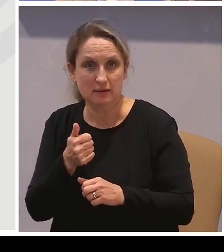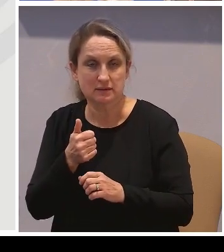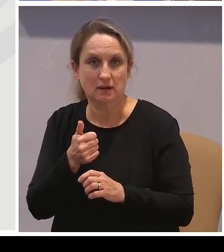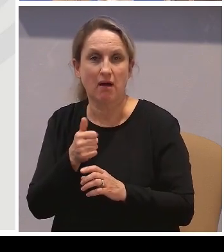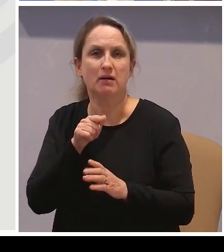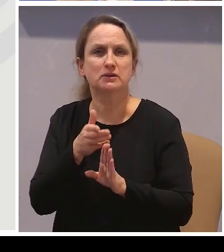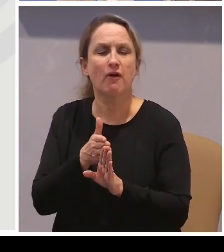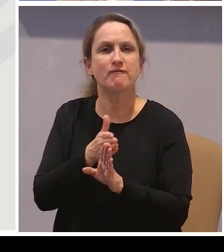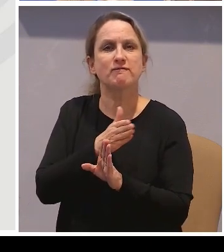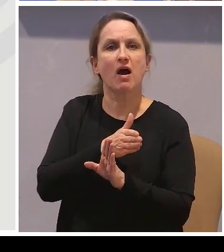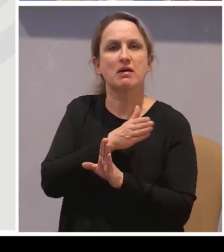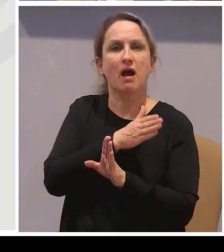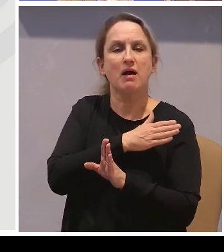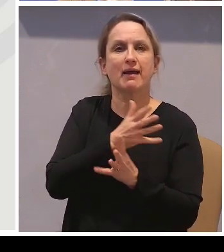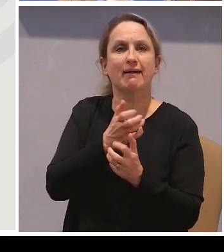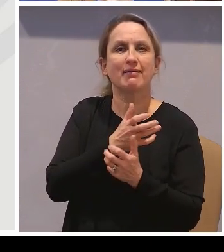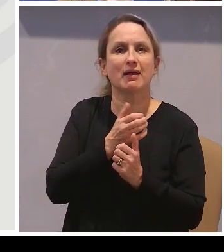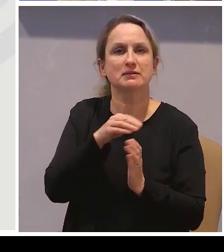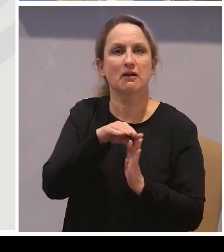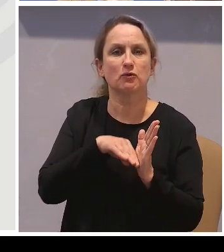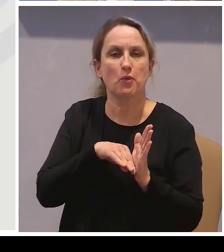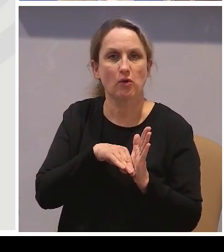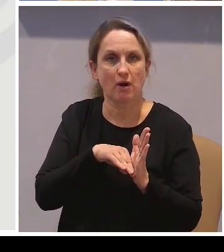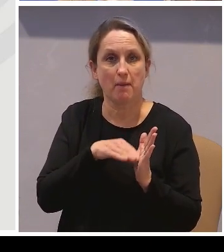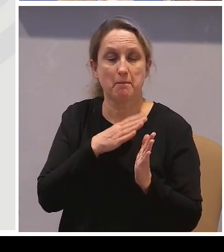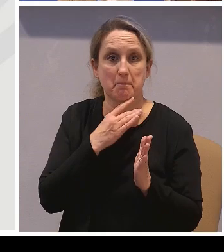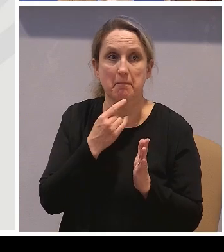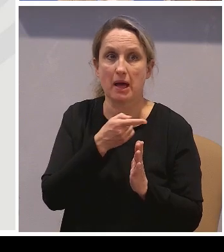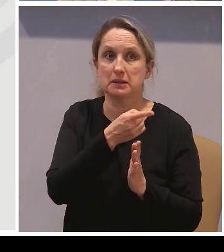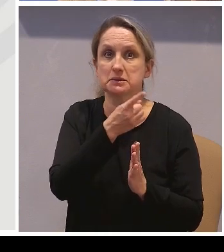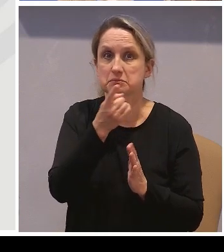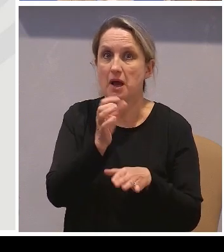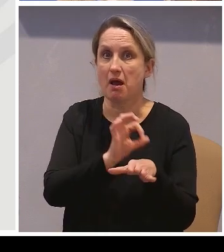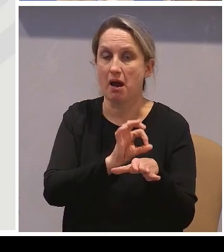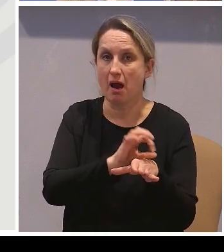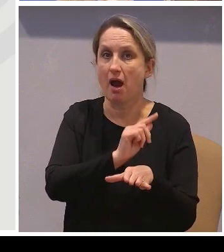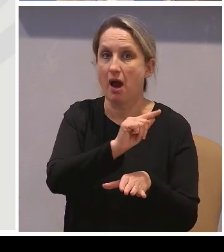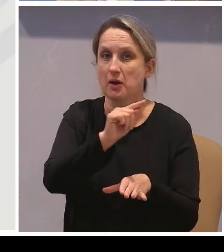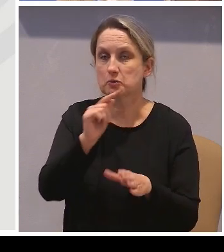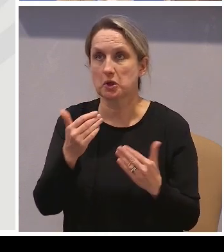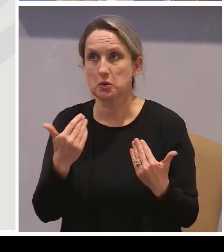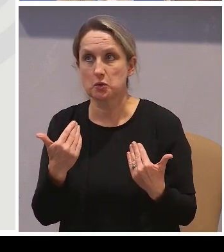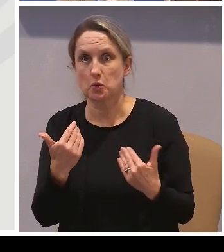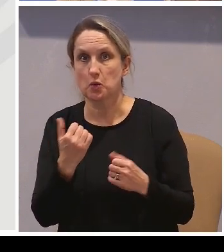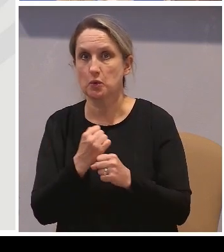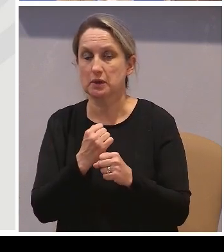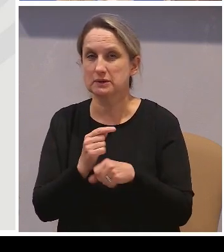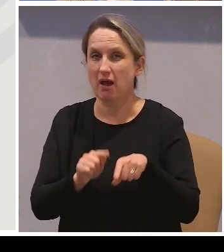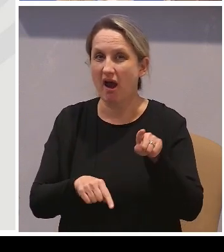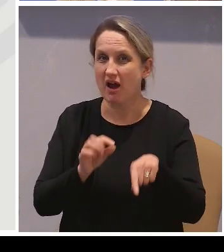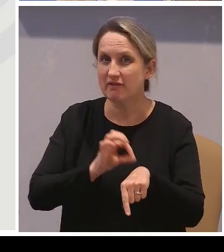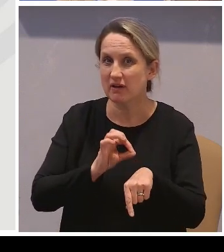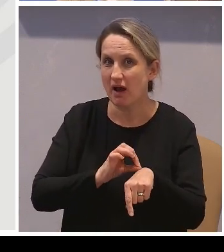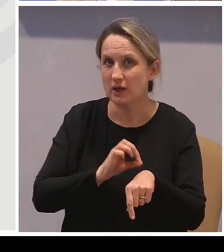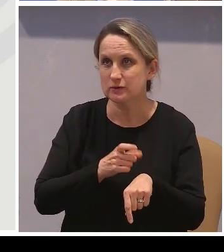varased But it's also good to look at other options. haiguste korral. We have early access Seda tehakse program harvikhaiguste for kohal, see cases when